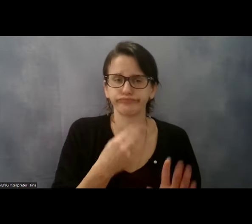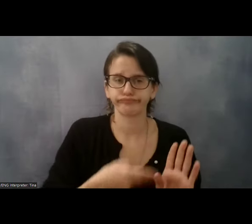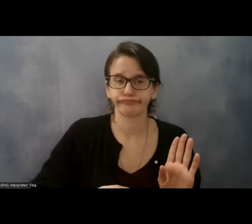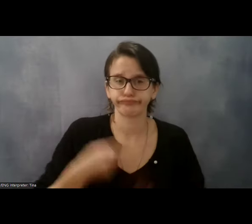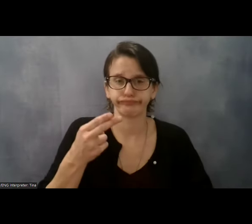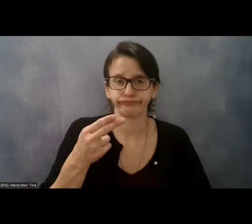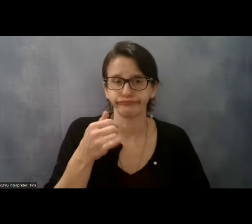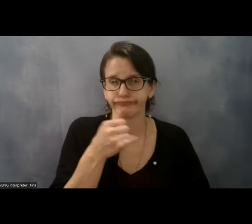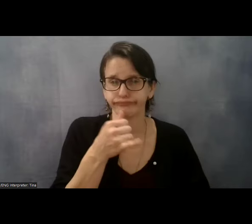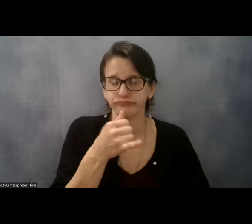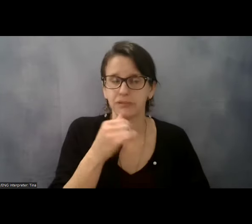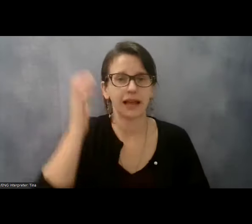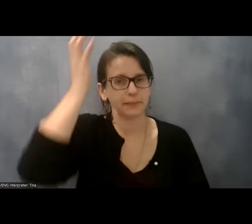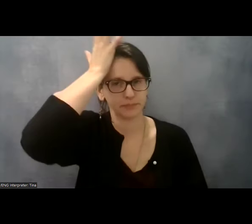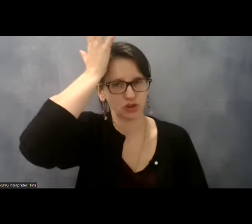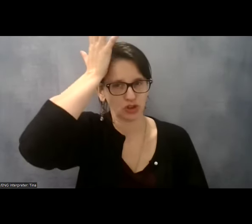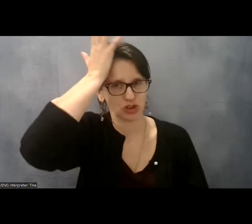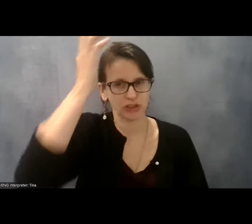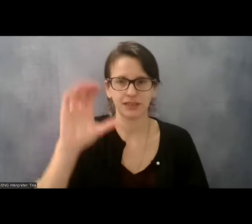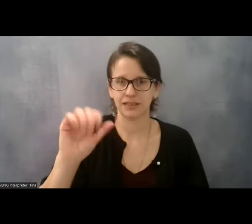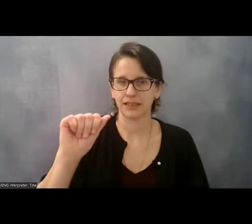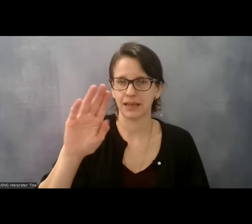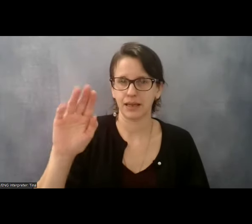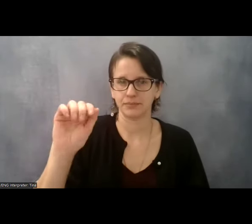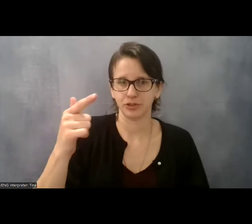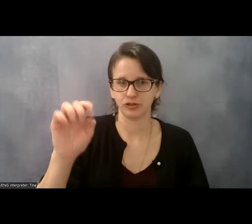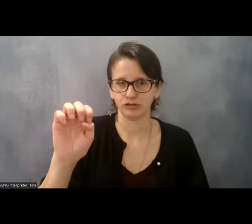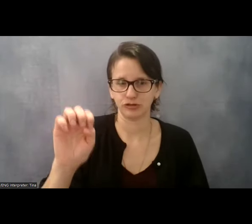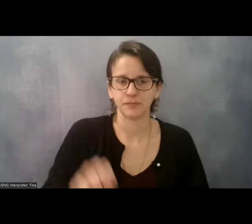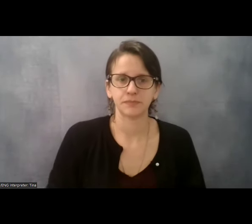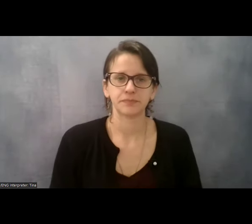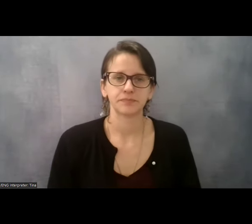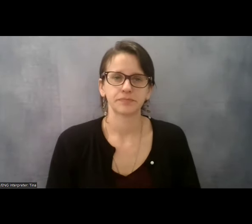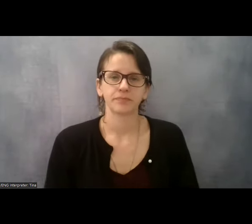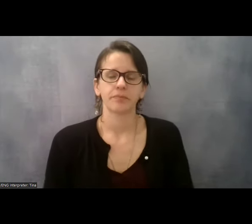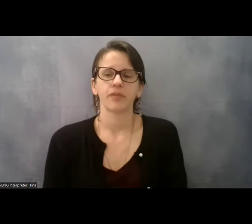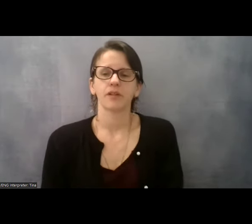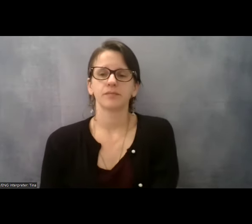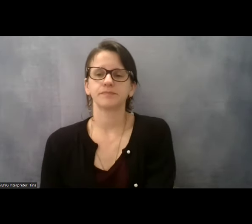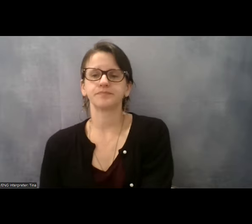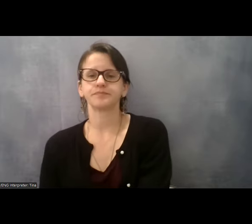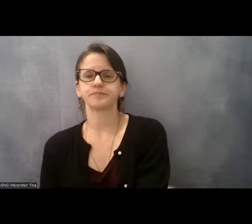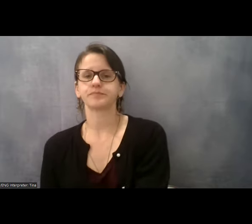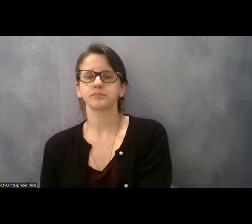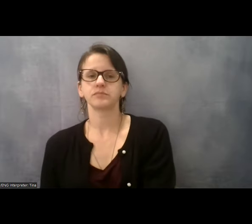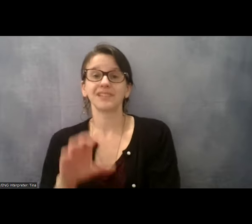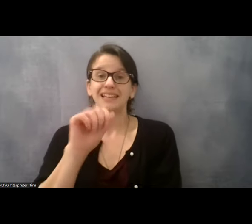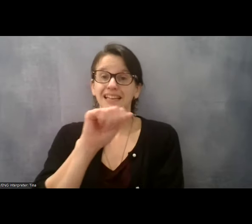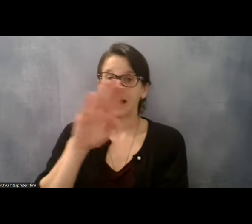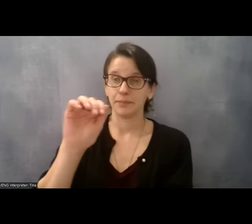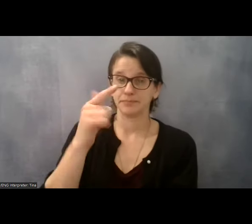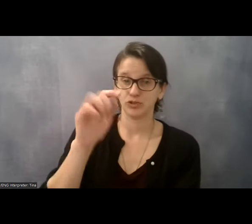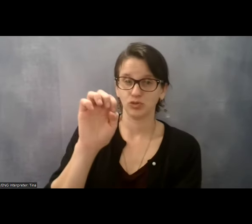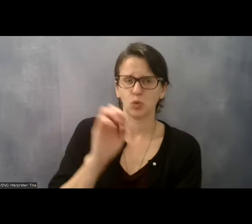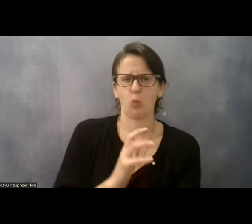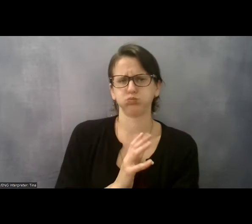planet, cabbage. So cabbage is incredibly nutrient-dense. Kale gets a lot of attention,